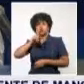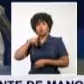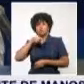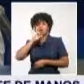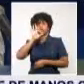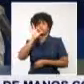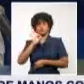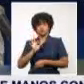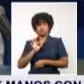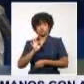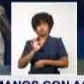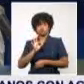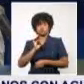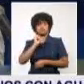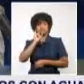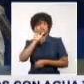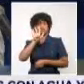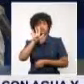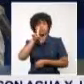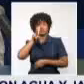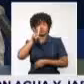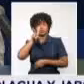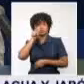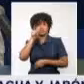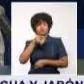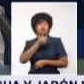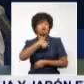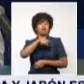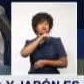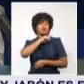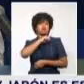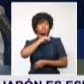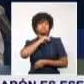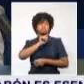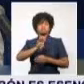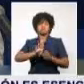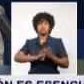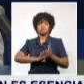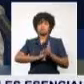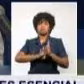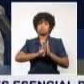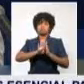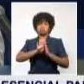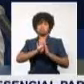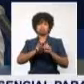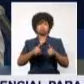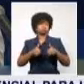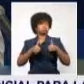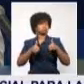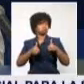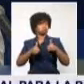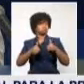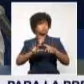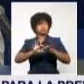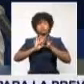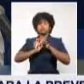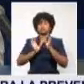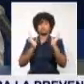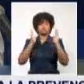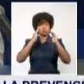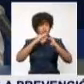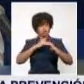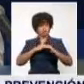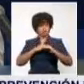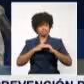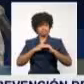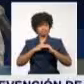98.8%, that is 652, have a stable clinical evolution. We have